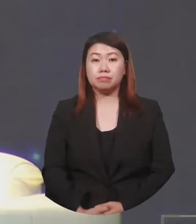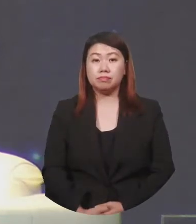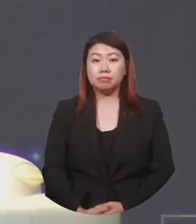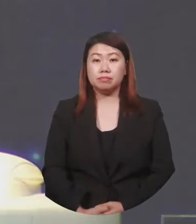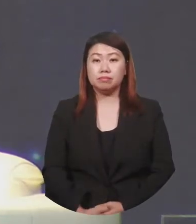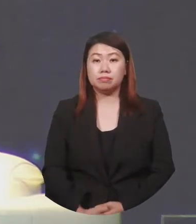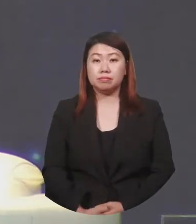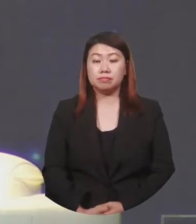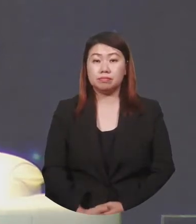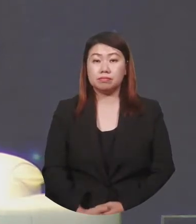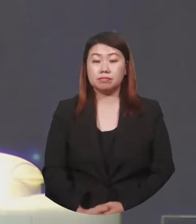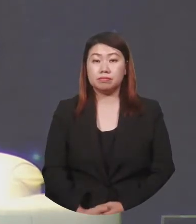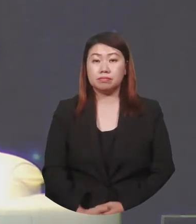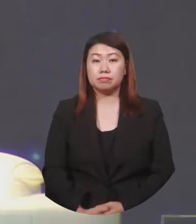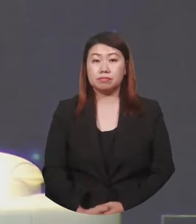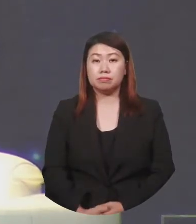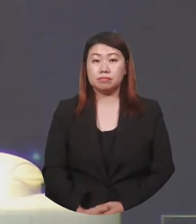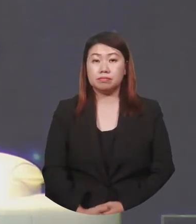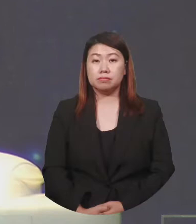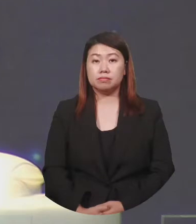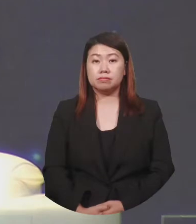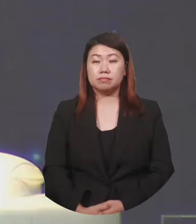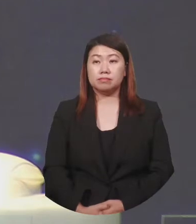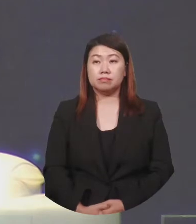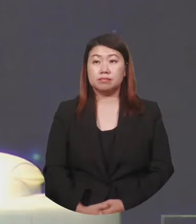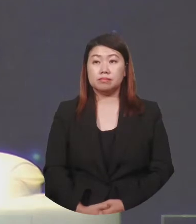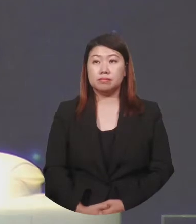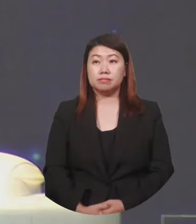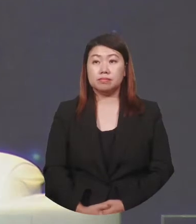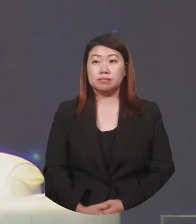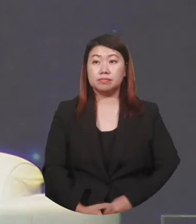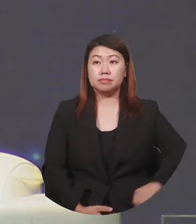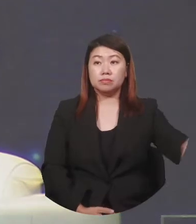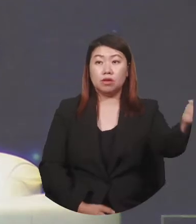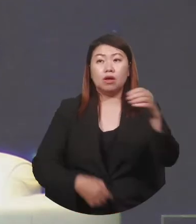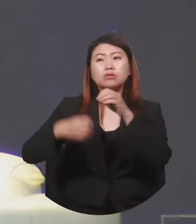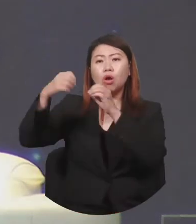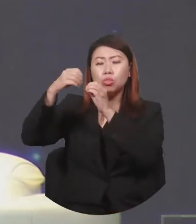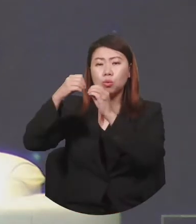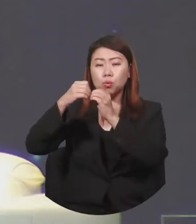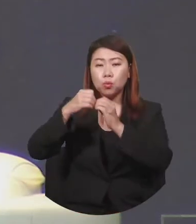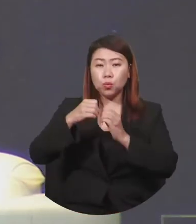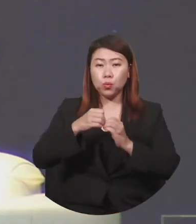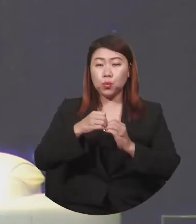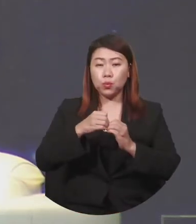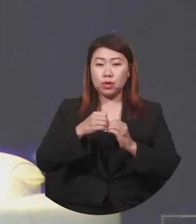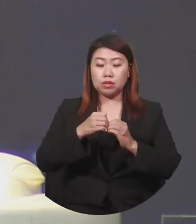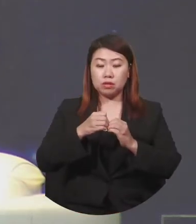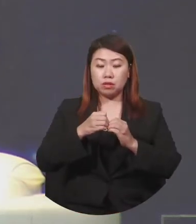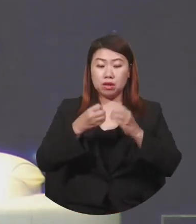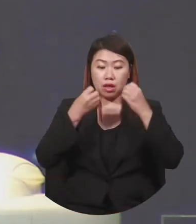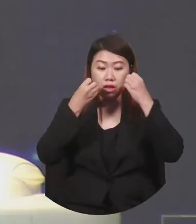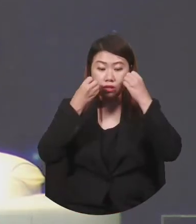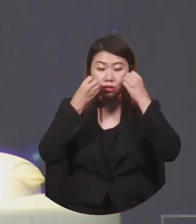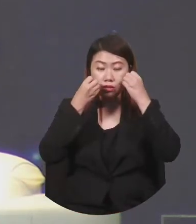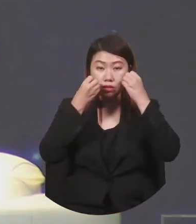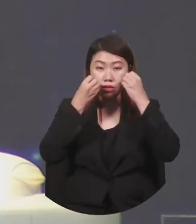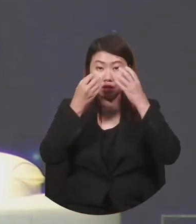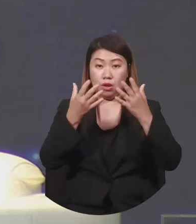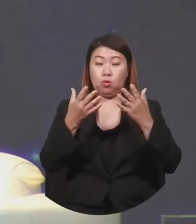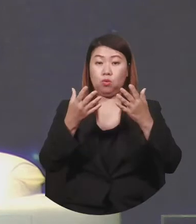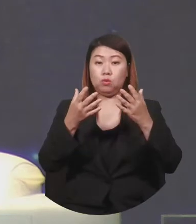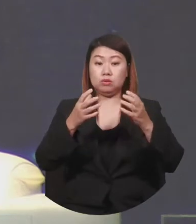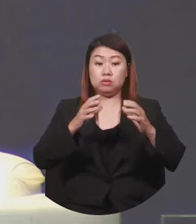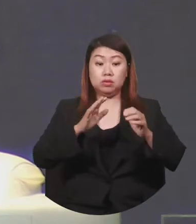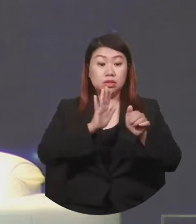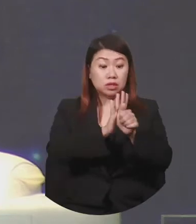be separately attributed to traditional and emerging donors, because neither of these two groups are